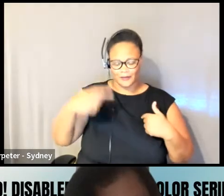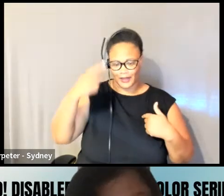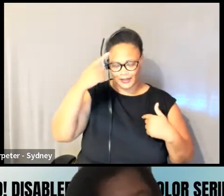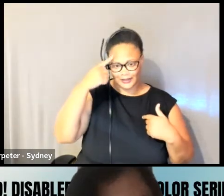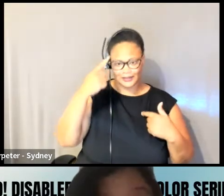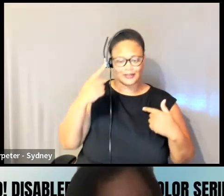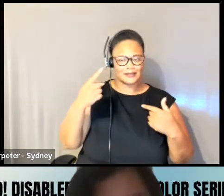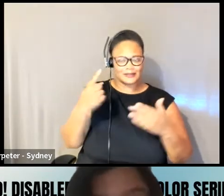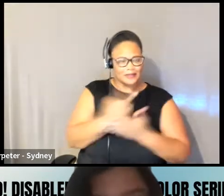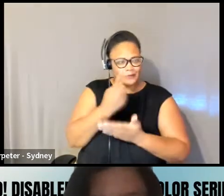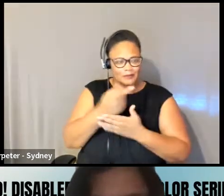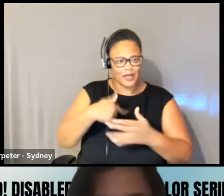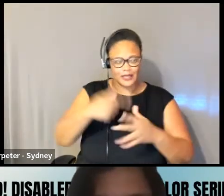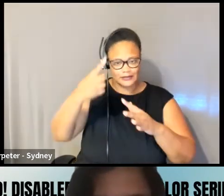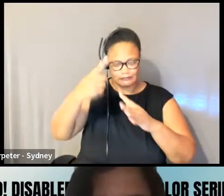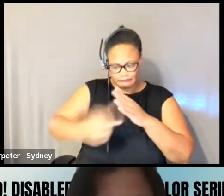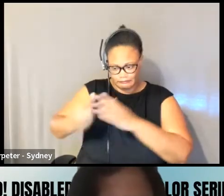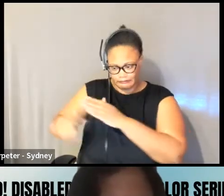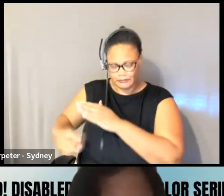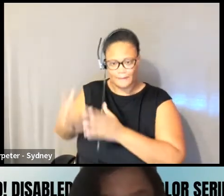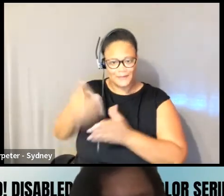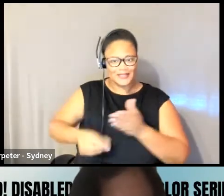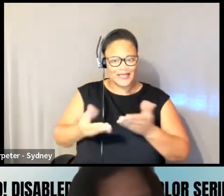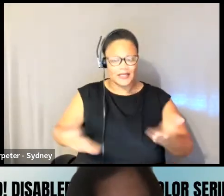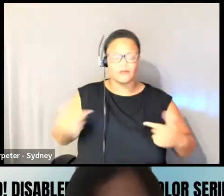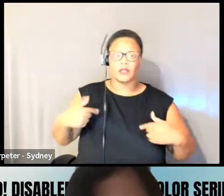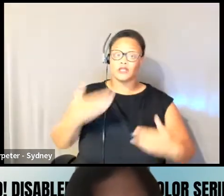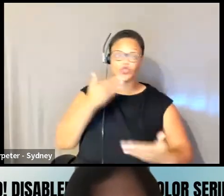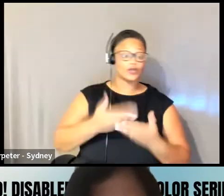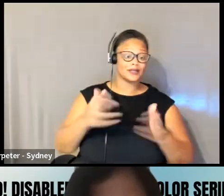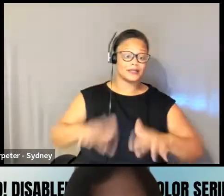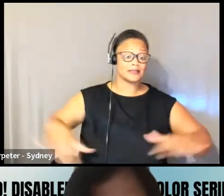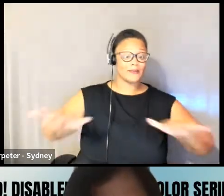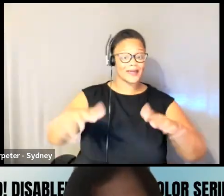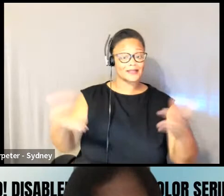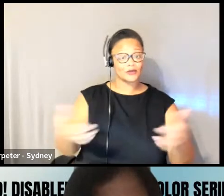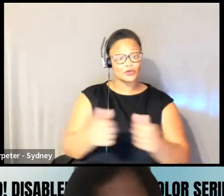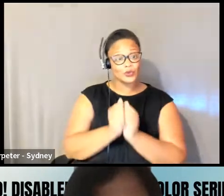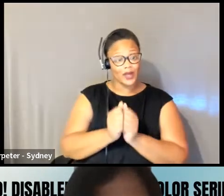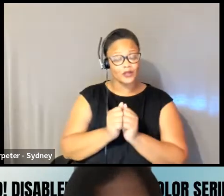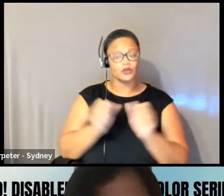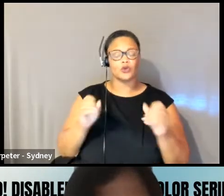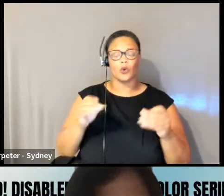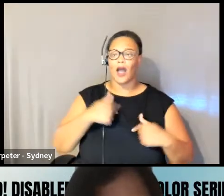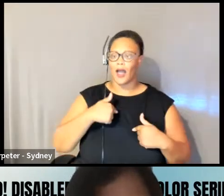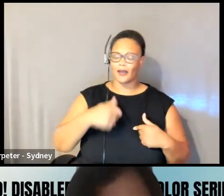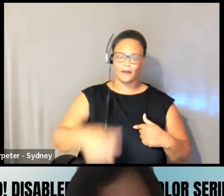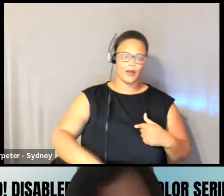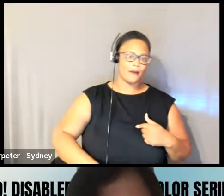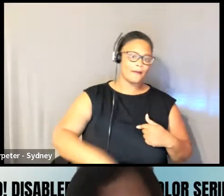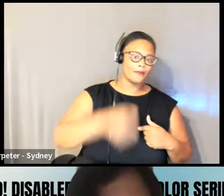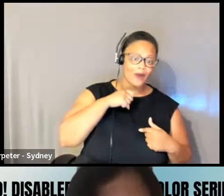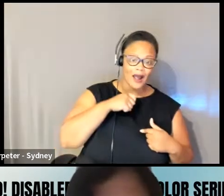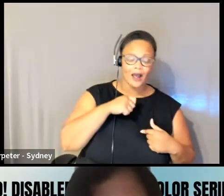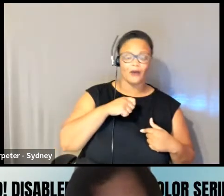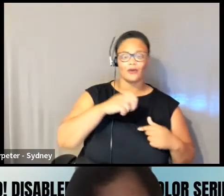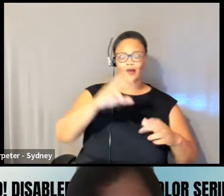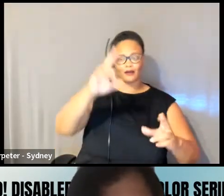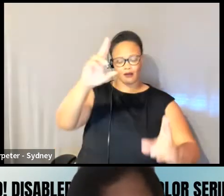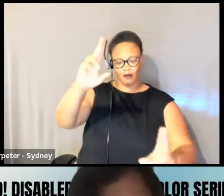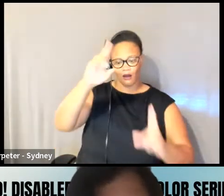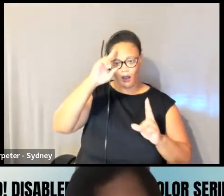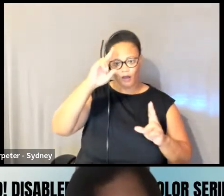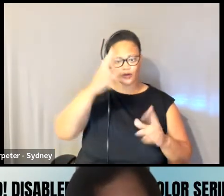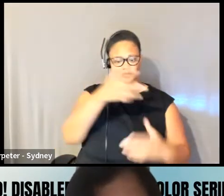will miss something. So, but we're all in a good space here together. So I am very proud and honored to be a part of